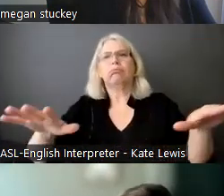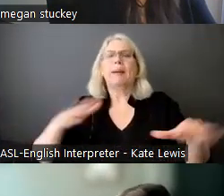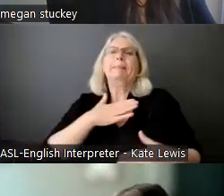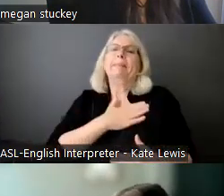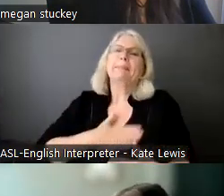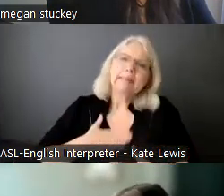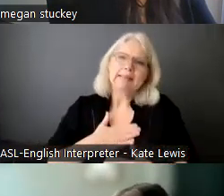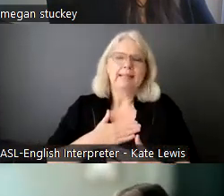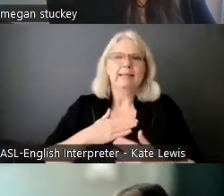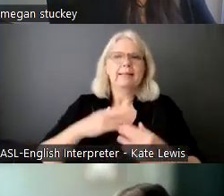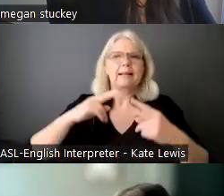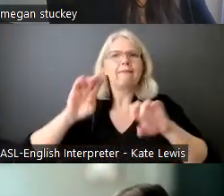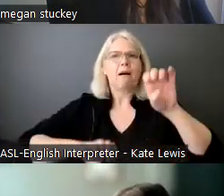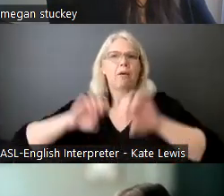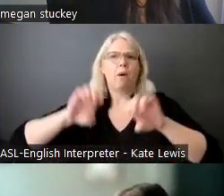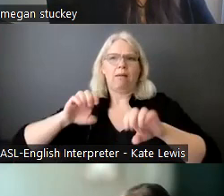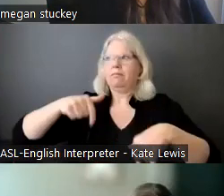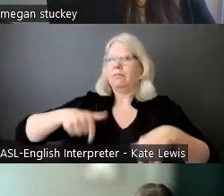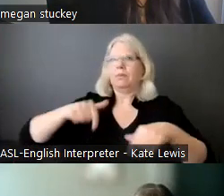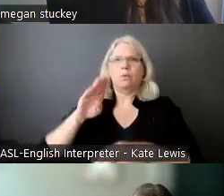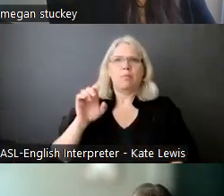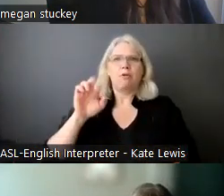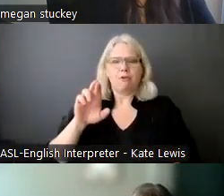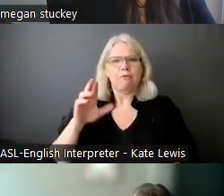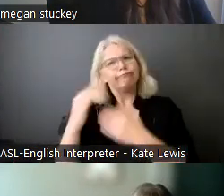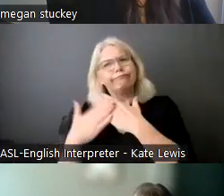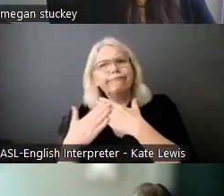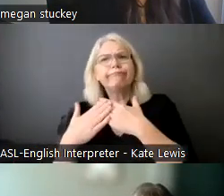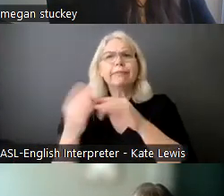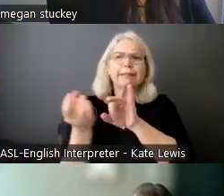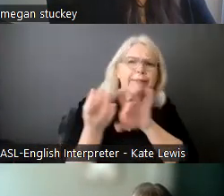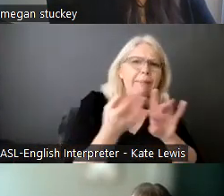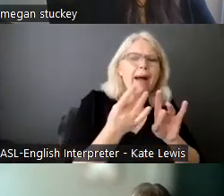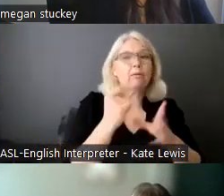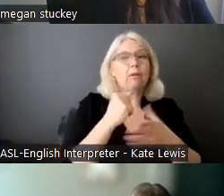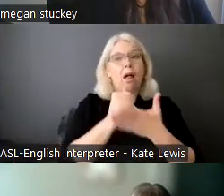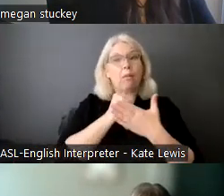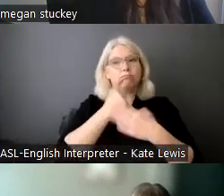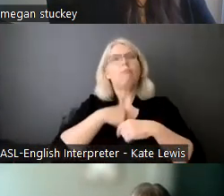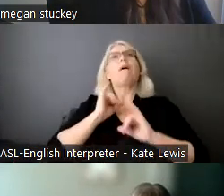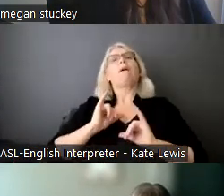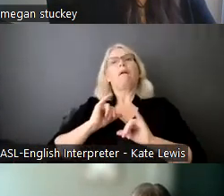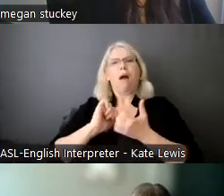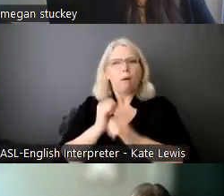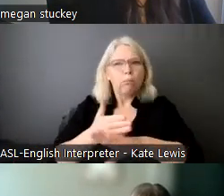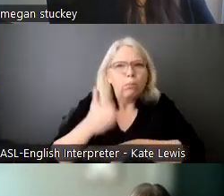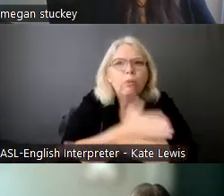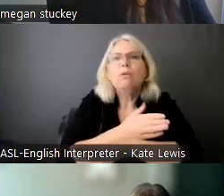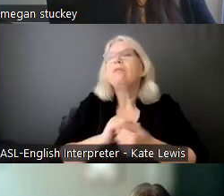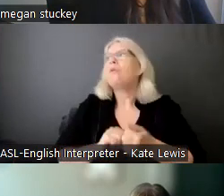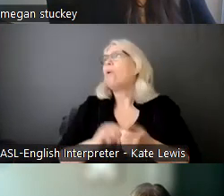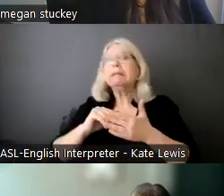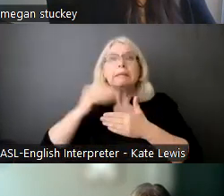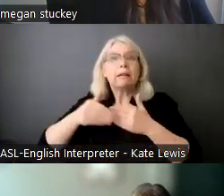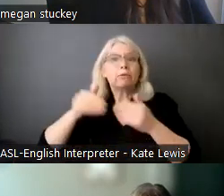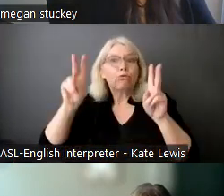to us, because this really helps us gain knowledge and suggestions about future topics and what is important to our viewers. So